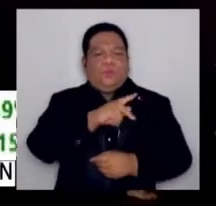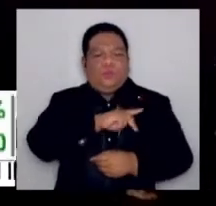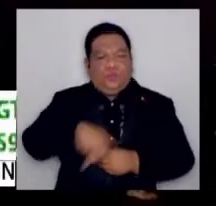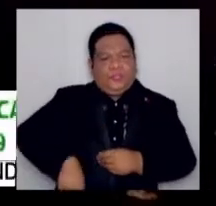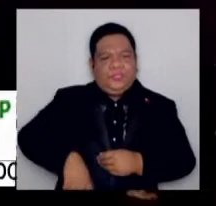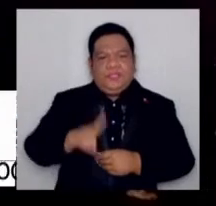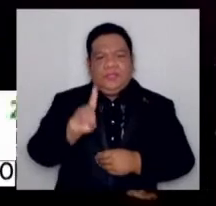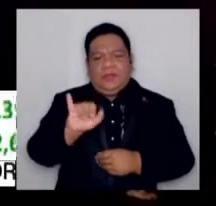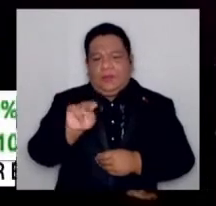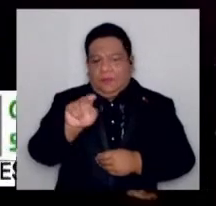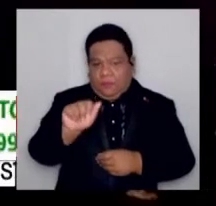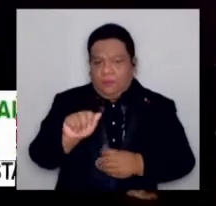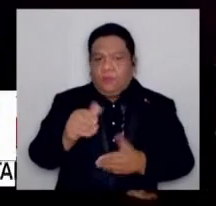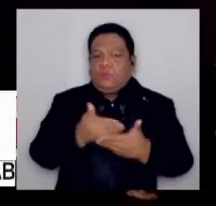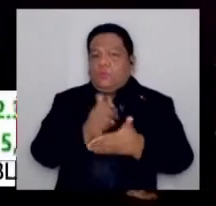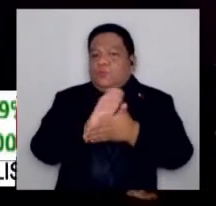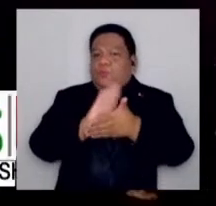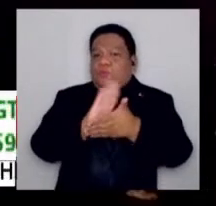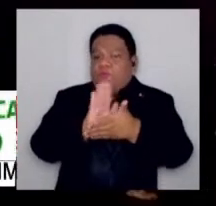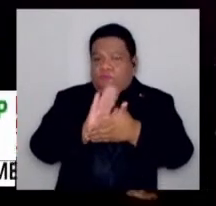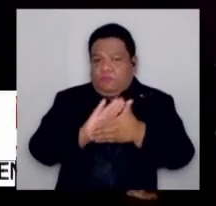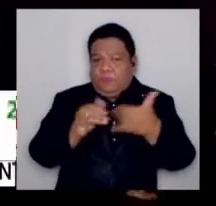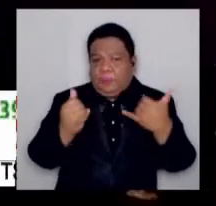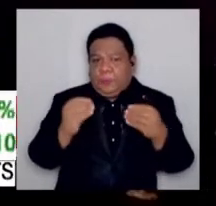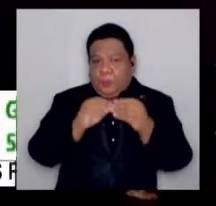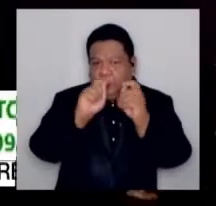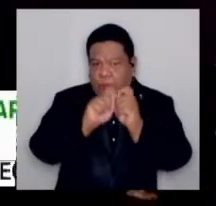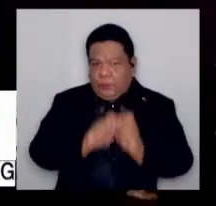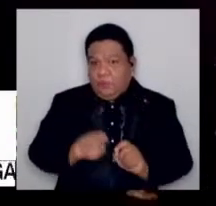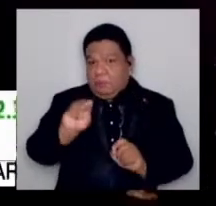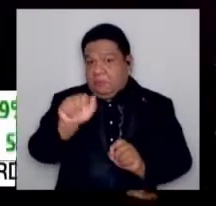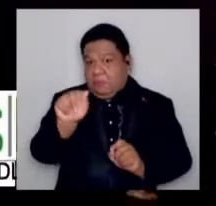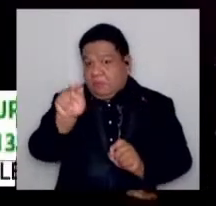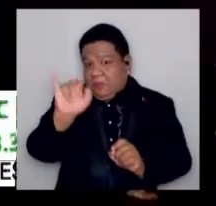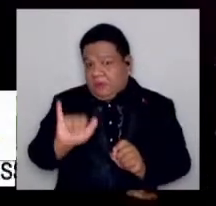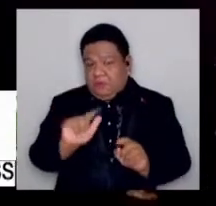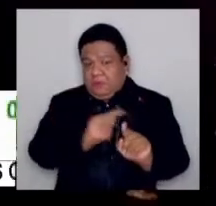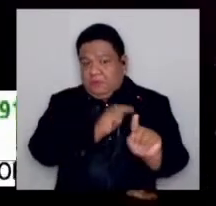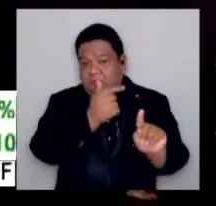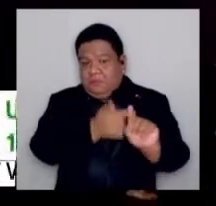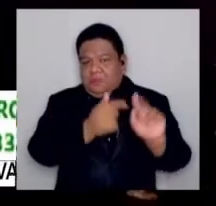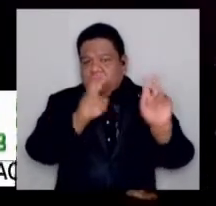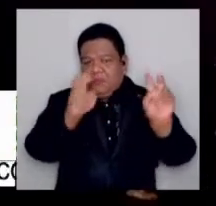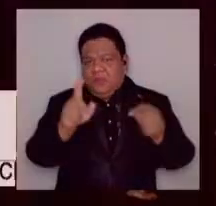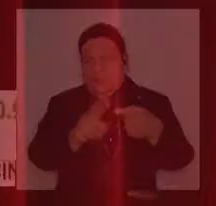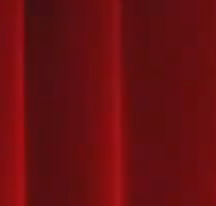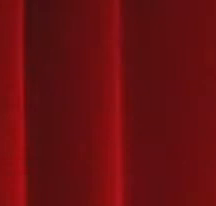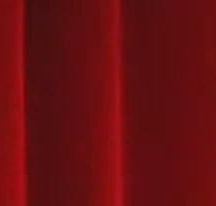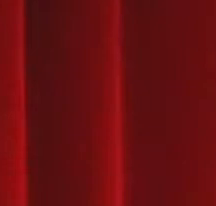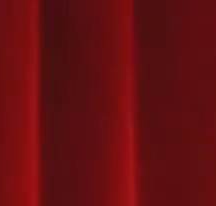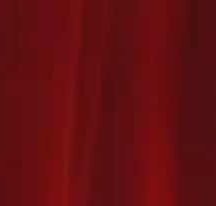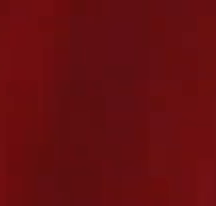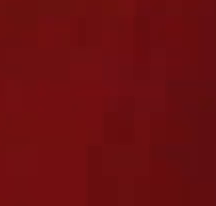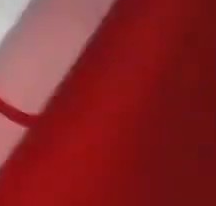month. Manny the Movie Guy lets us know what he thinks about Eternals and Spencer.